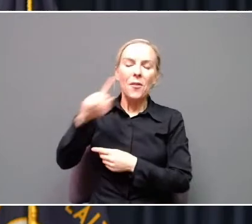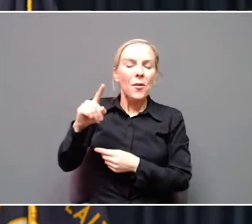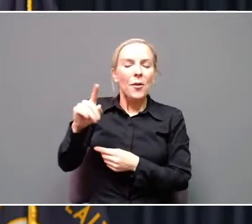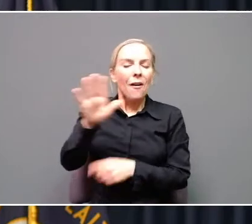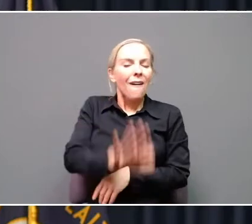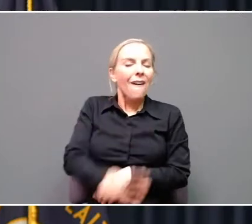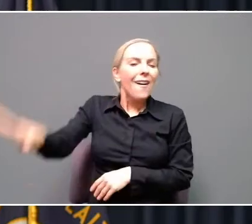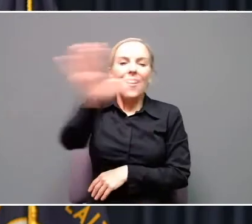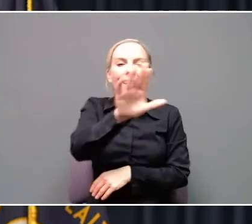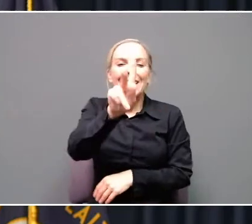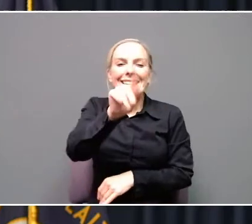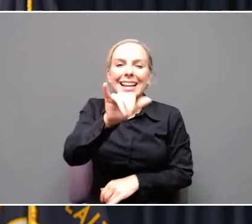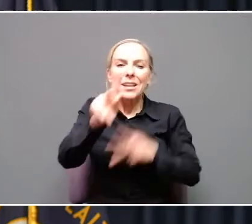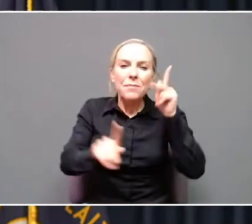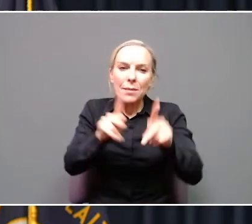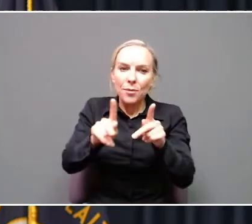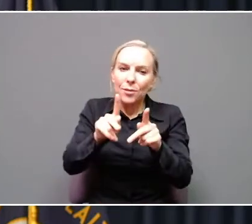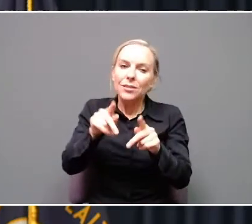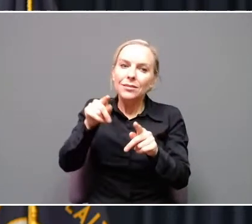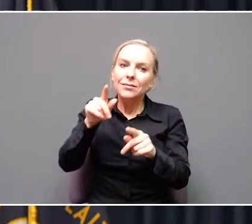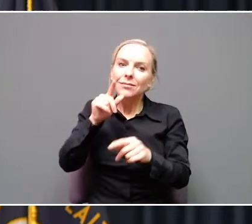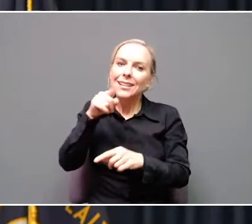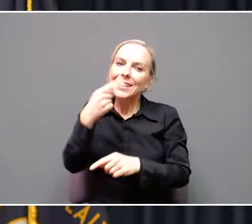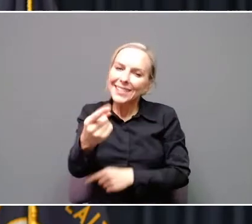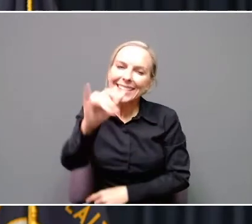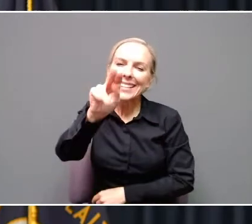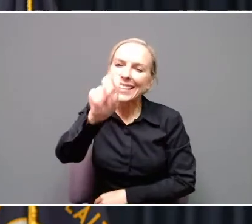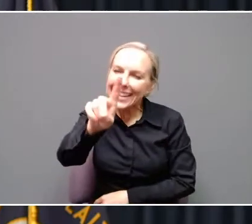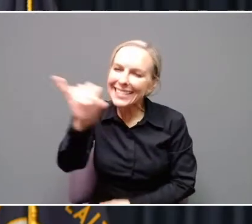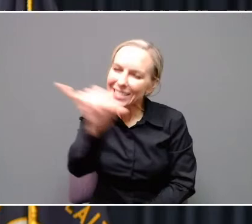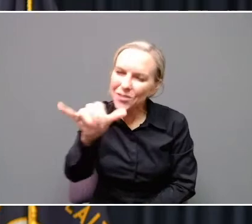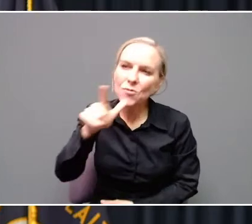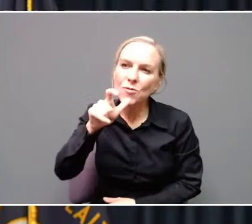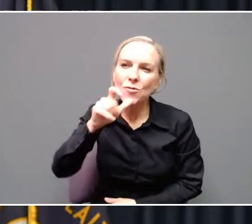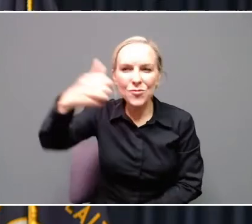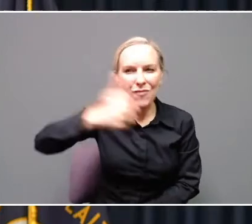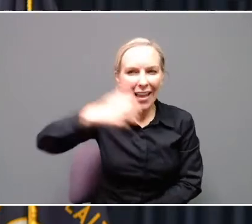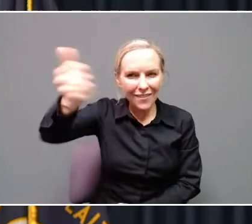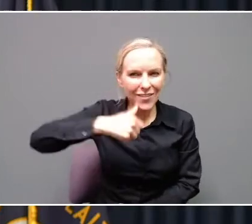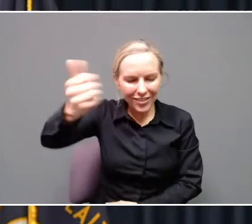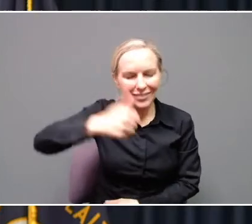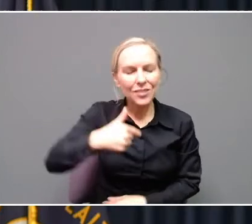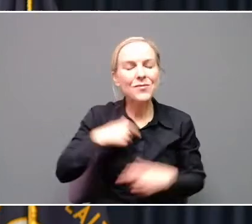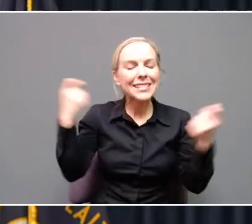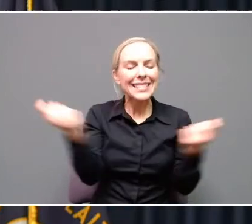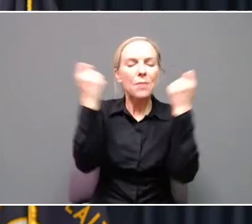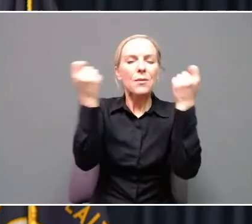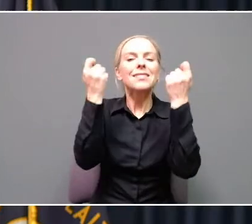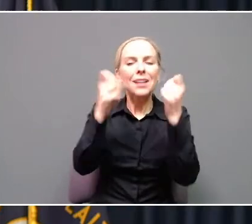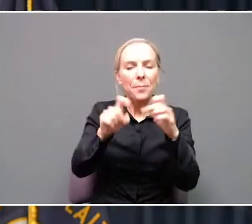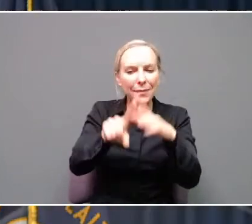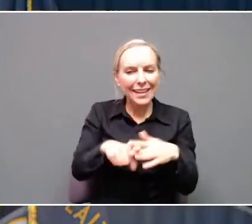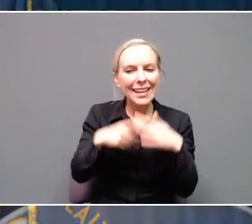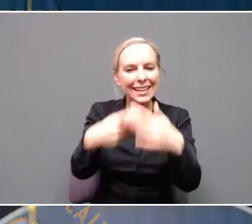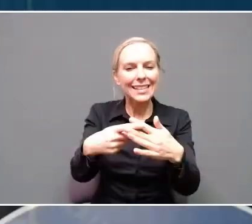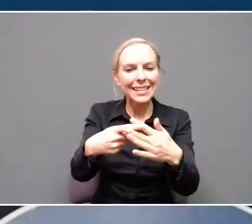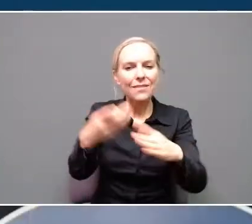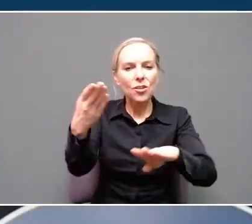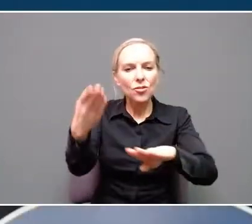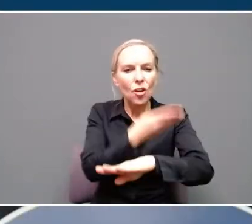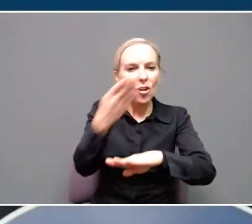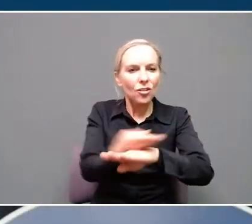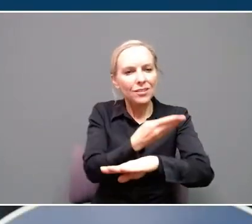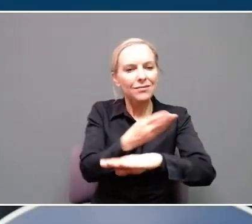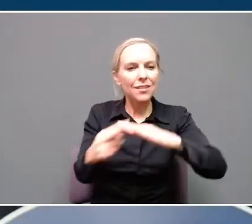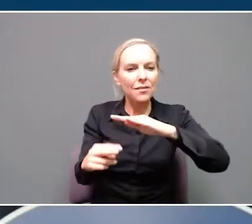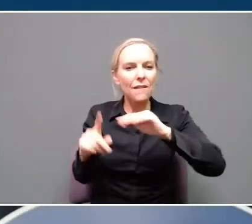Kentuckians, as well as Hoosiers, as well as travelers throughout the United States. We celebrated the beginning of the construction of the first section